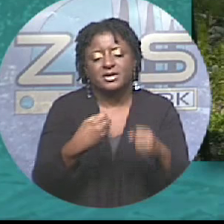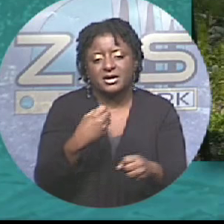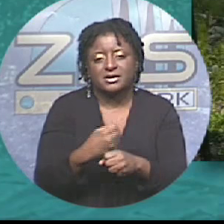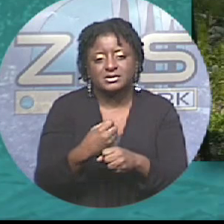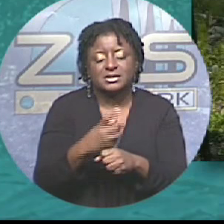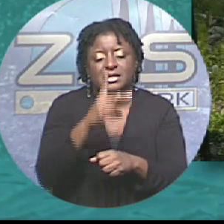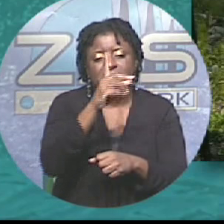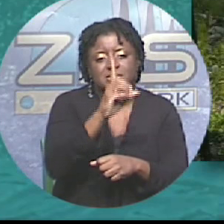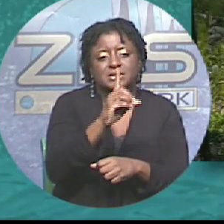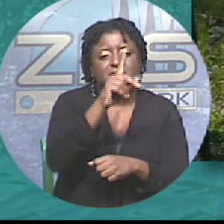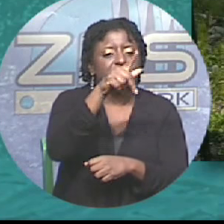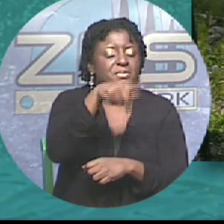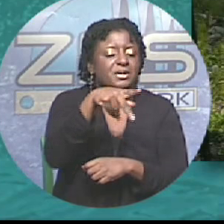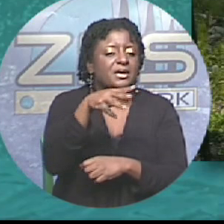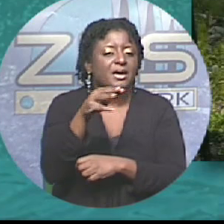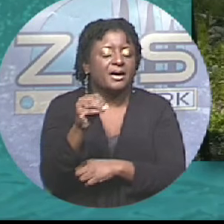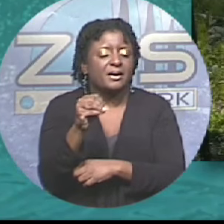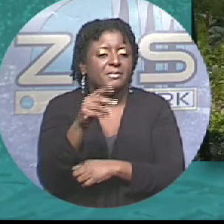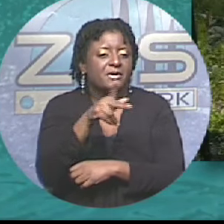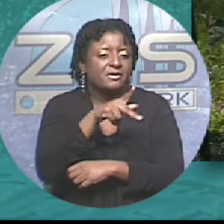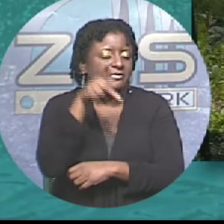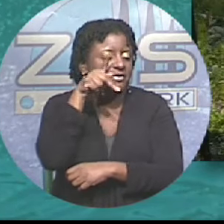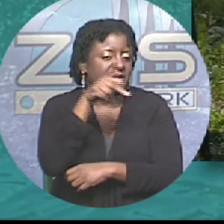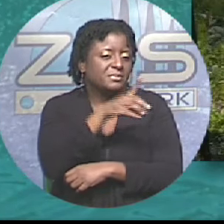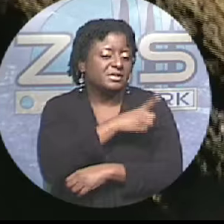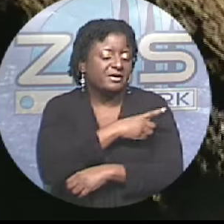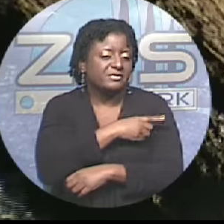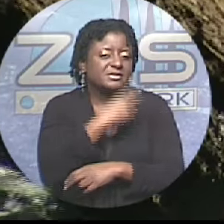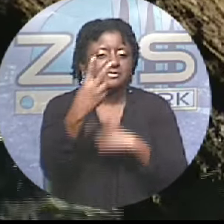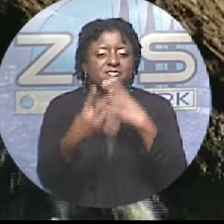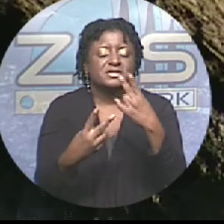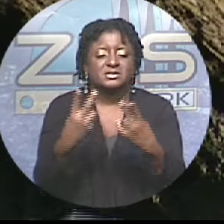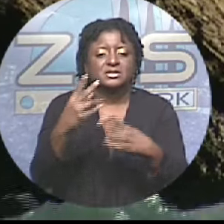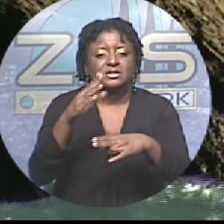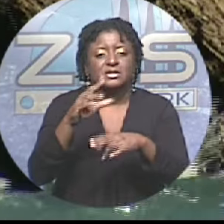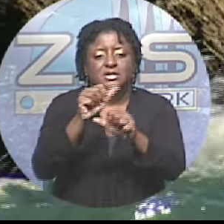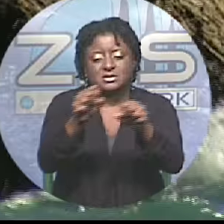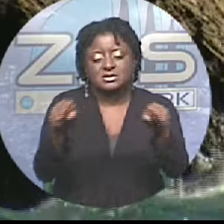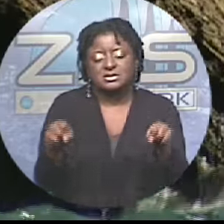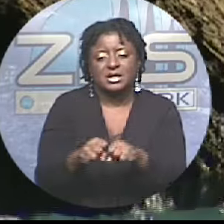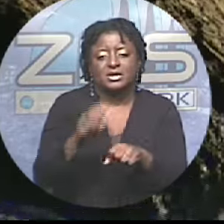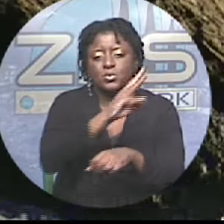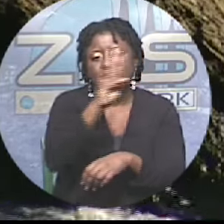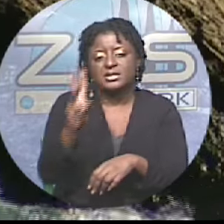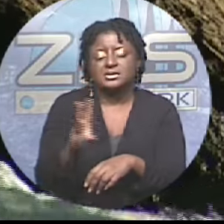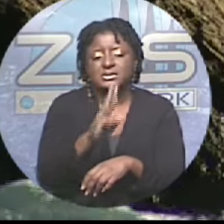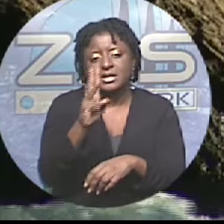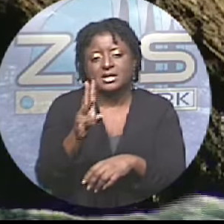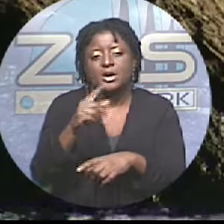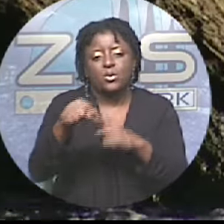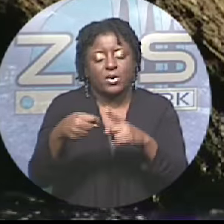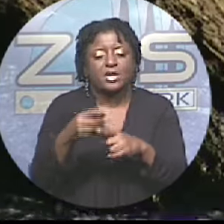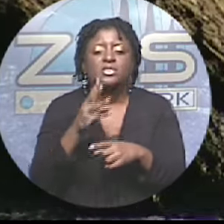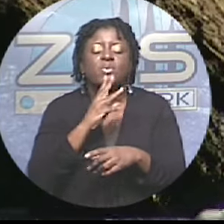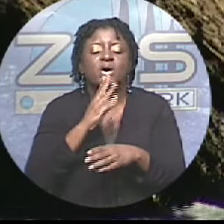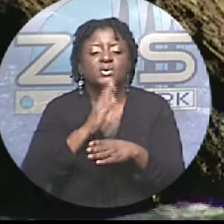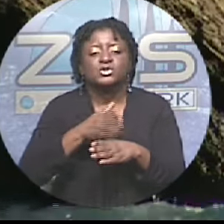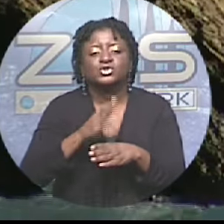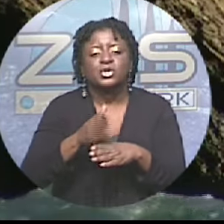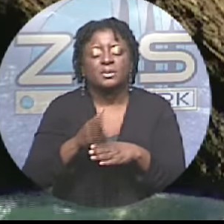Philip Brave Davis visited the site Wednesday when the water was choppy. Those conditions usually posed a challenge for the